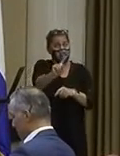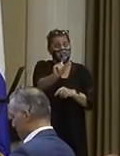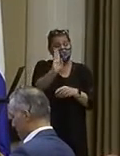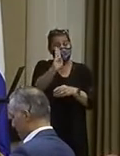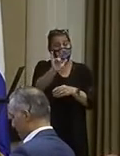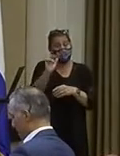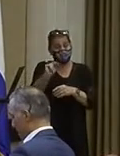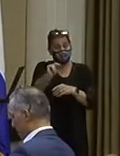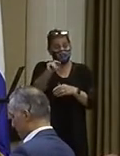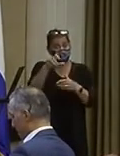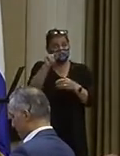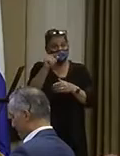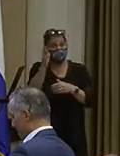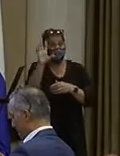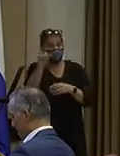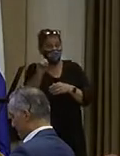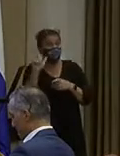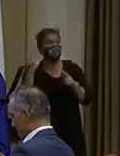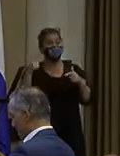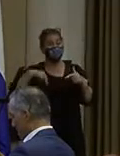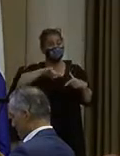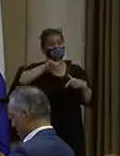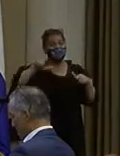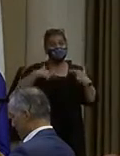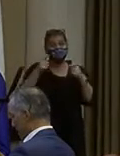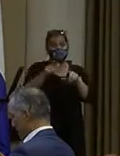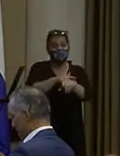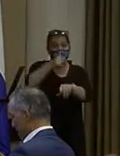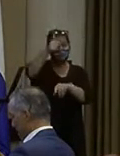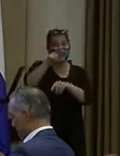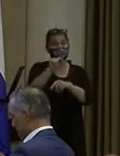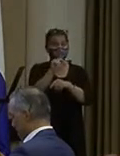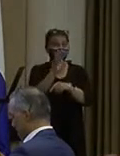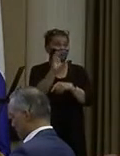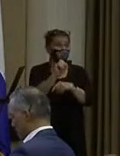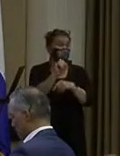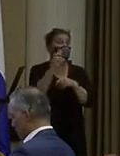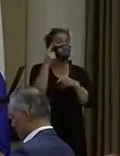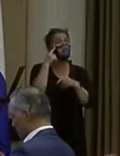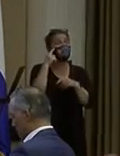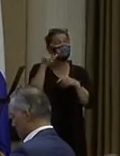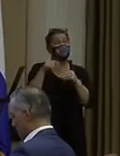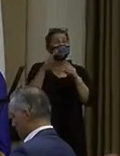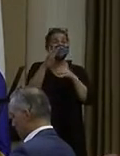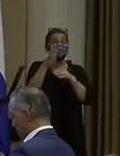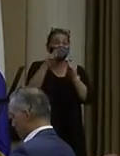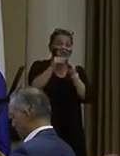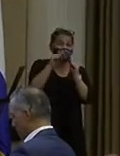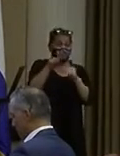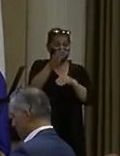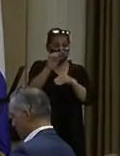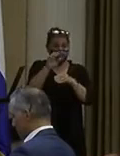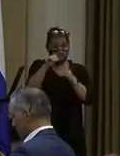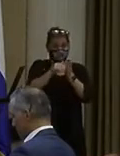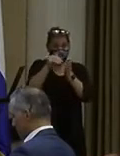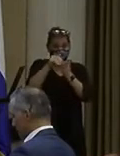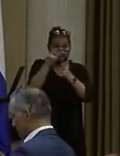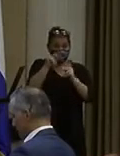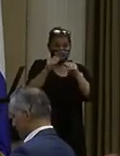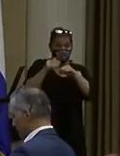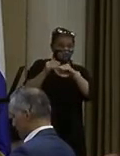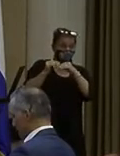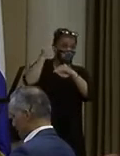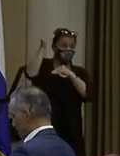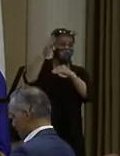in 2050. We're also living longer. By 2050, it's expected that there will be over 400 million people over the age of